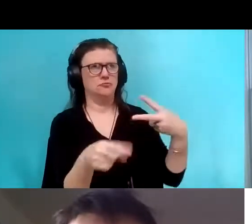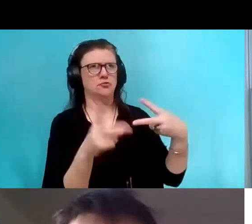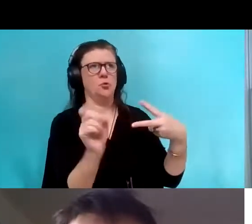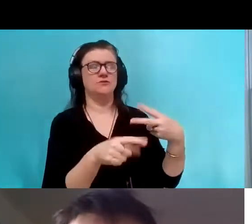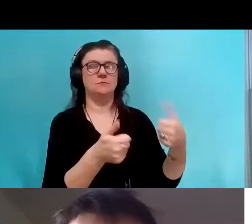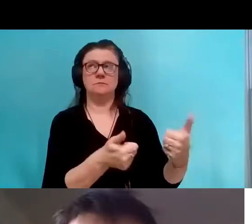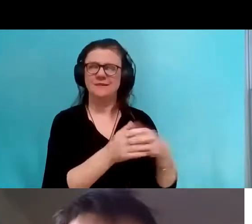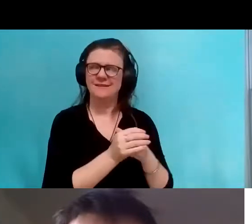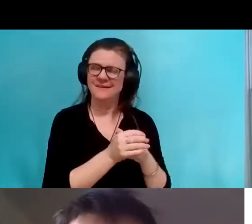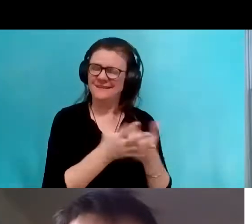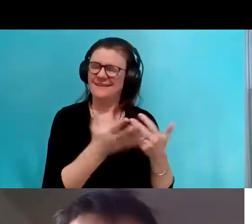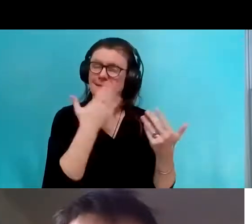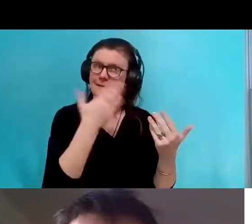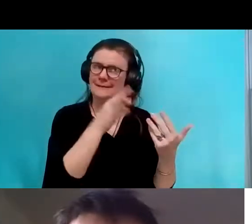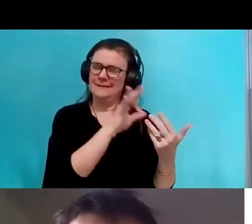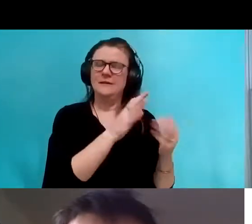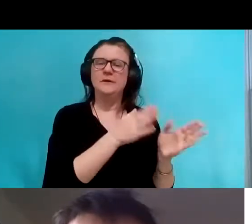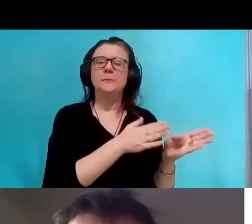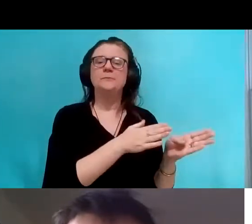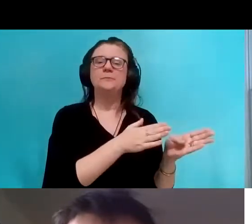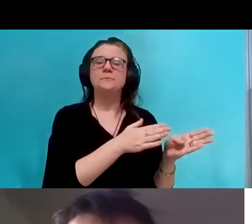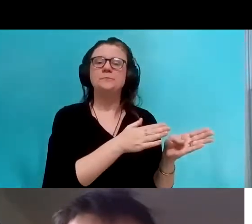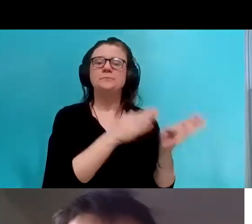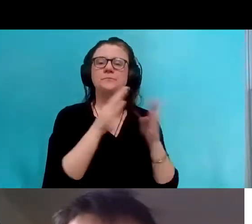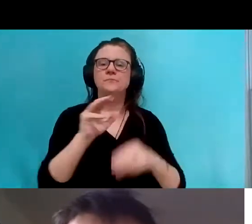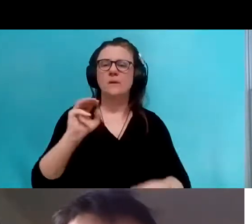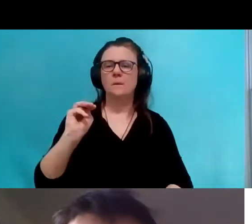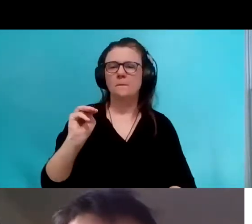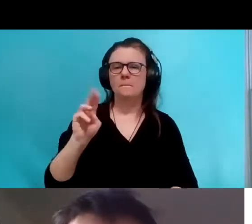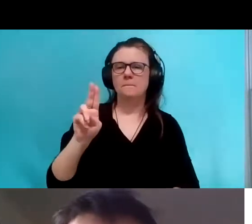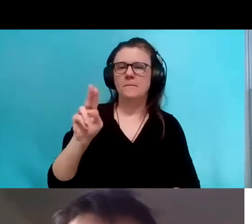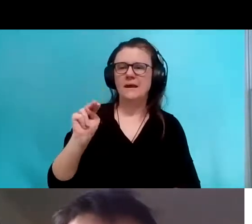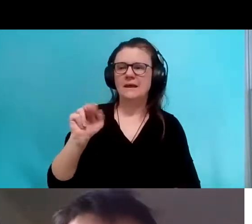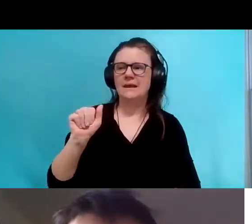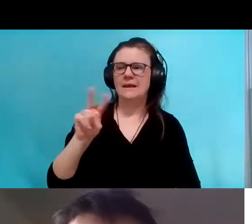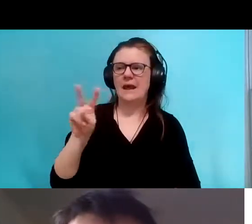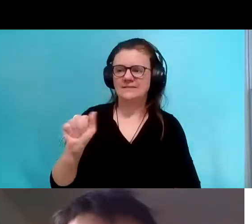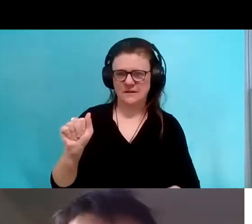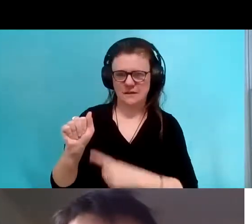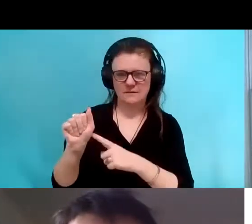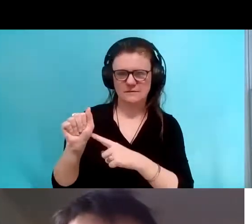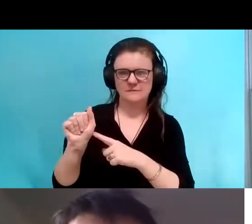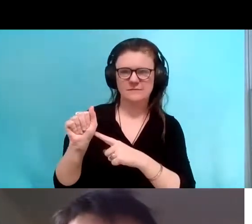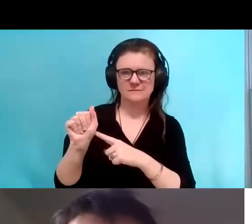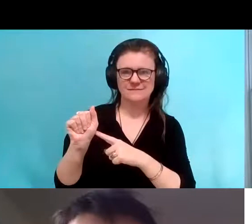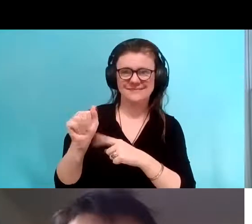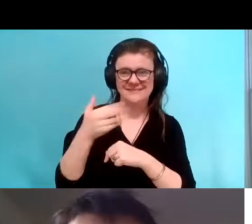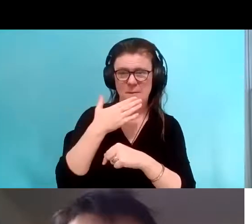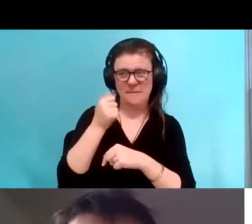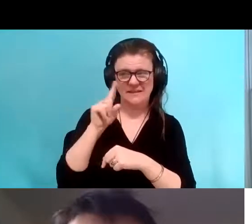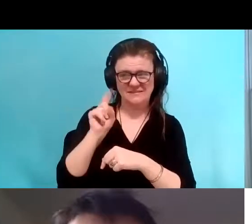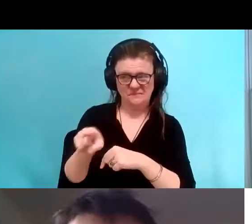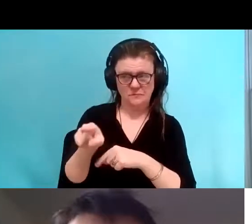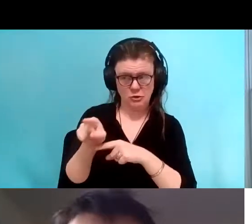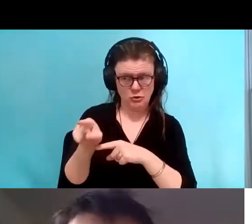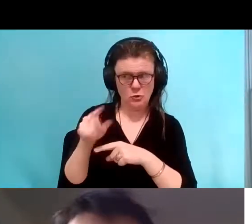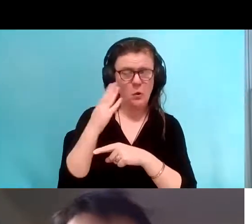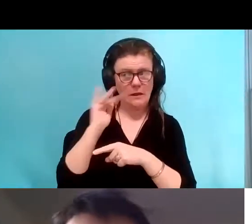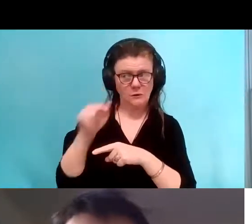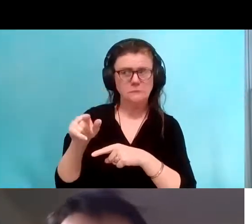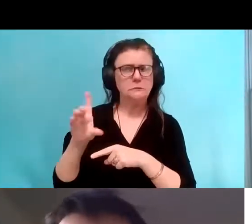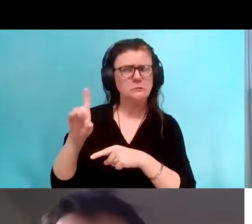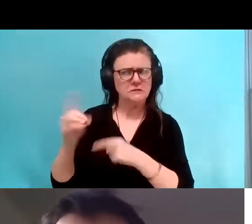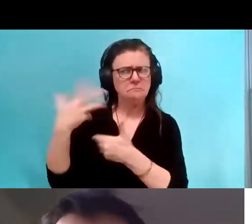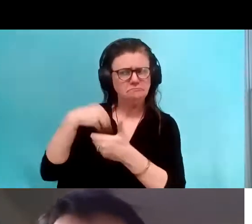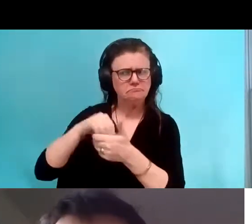well. So Manaza, I think this is one probably best suited for you, and I know it's something you've done a fair bit